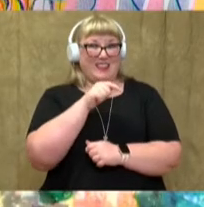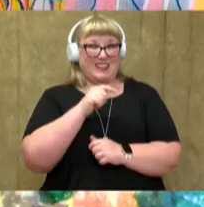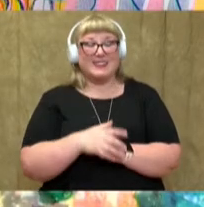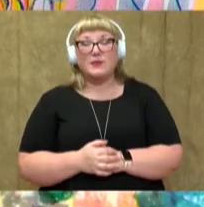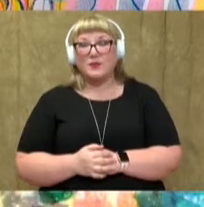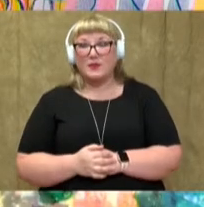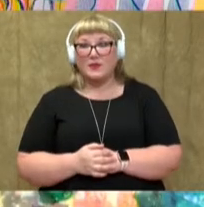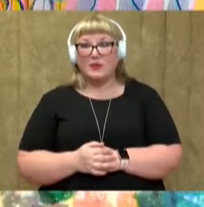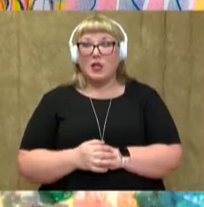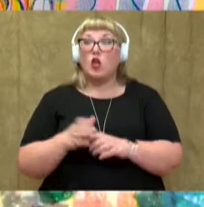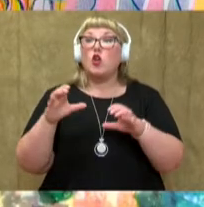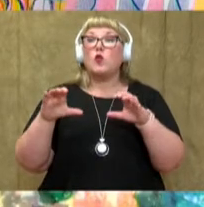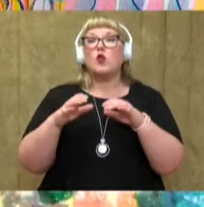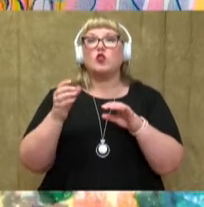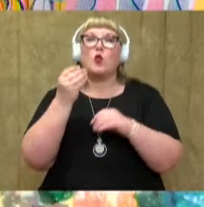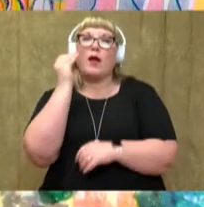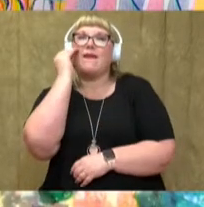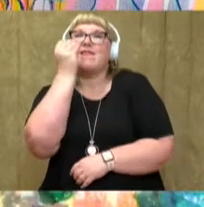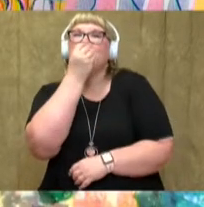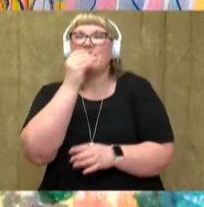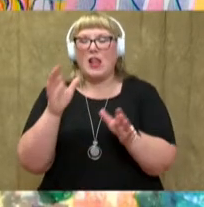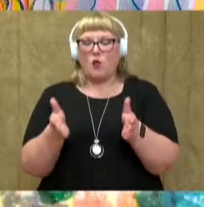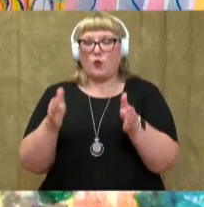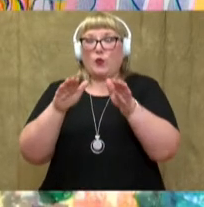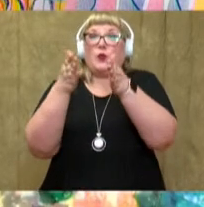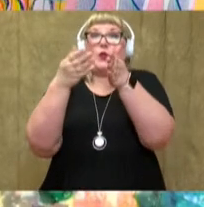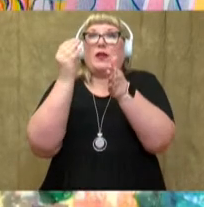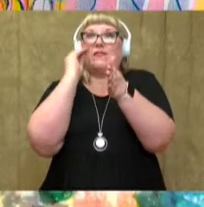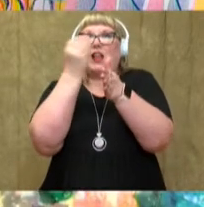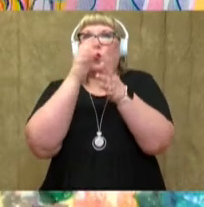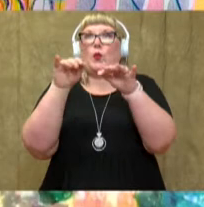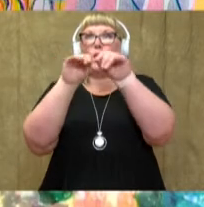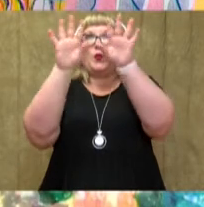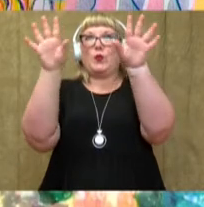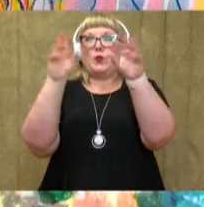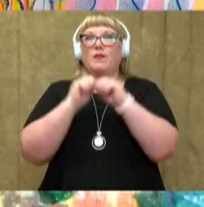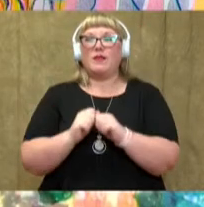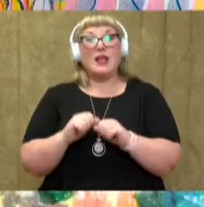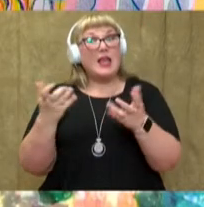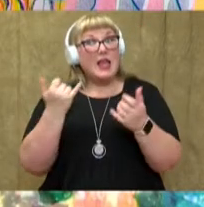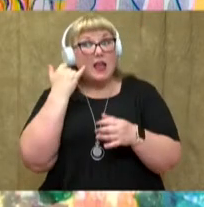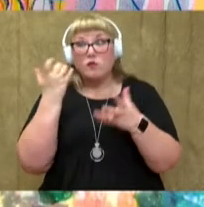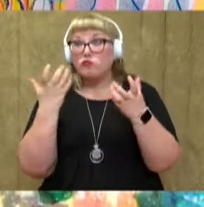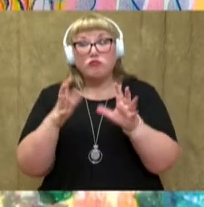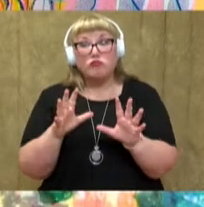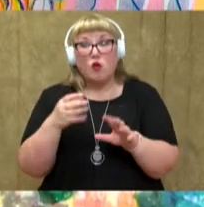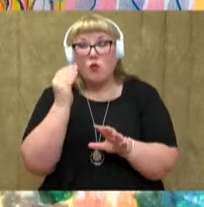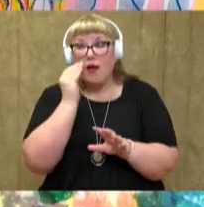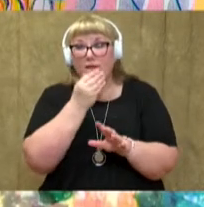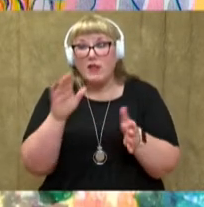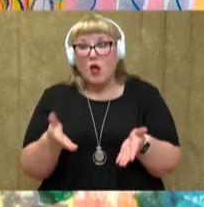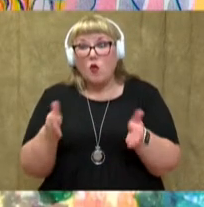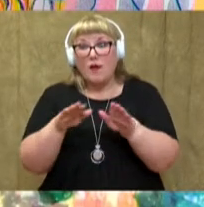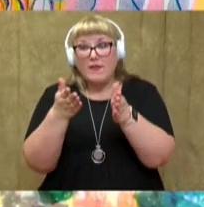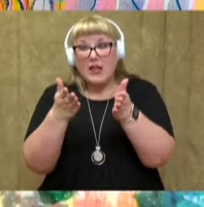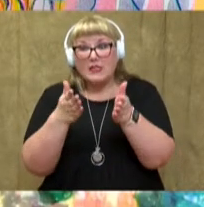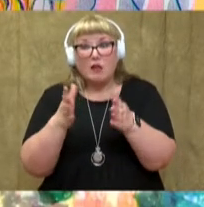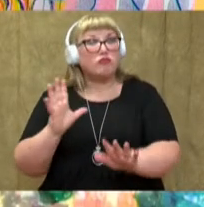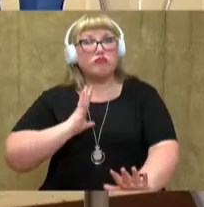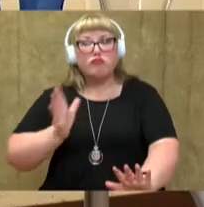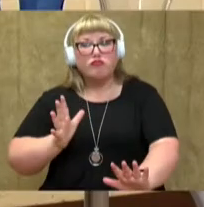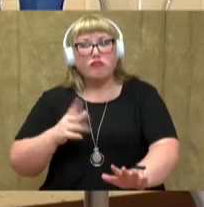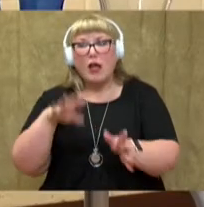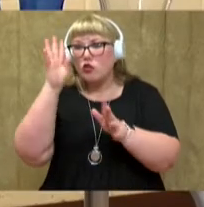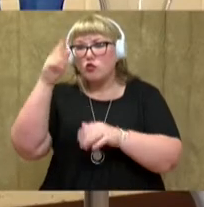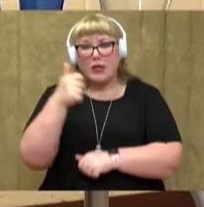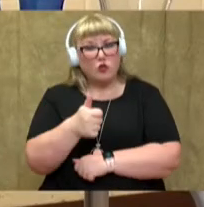here. We're going to do a flower vase. But if you do not want to do a flower vase, that is okay. You can create your own design. You